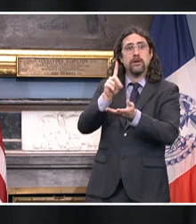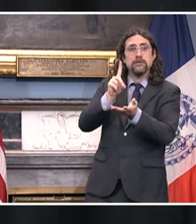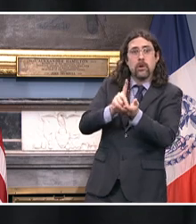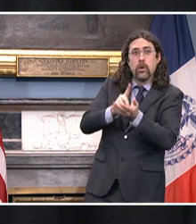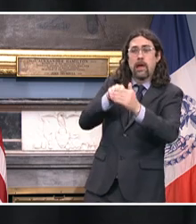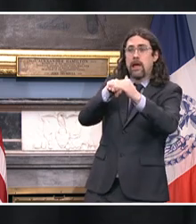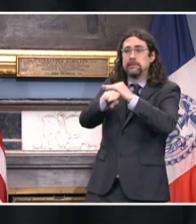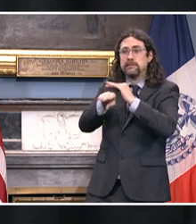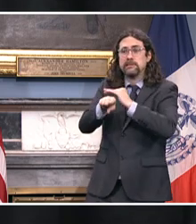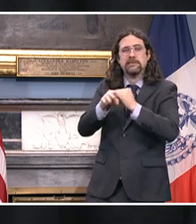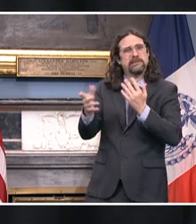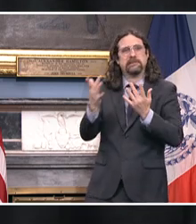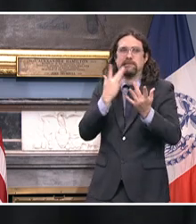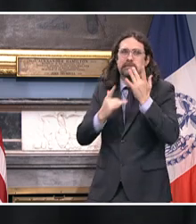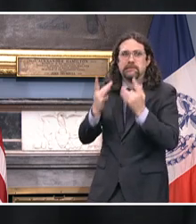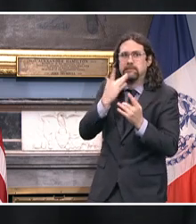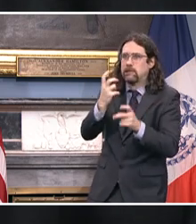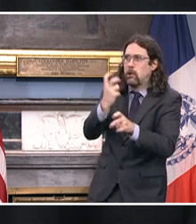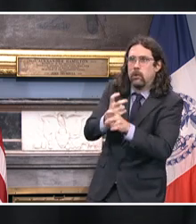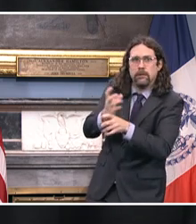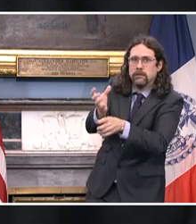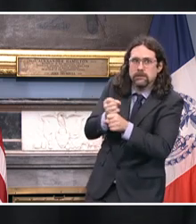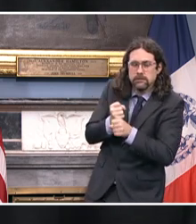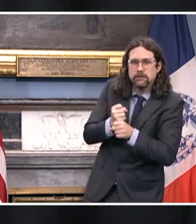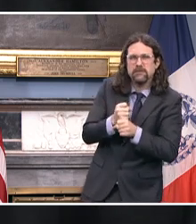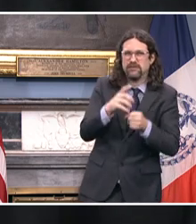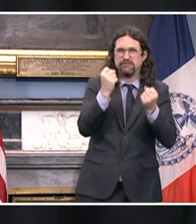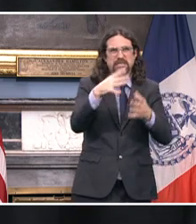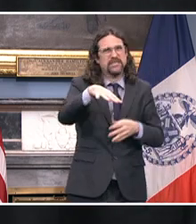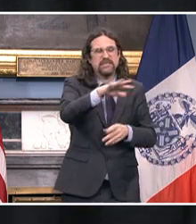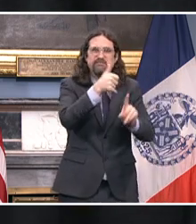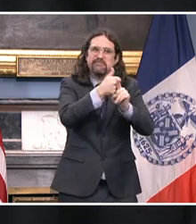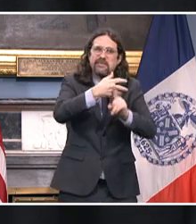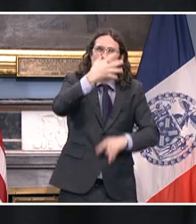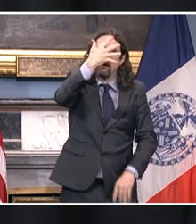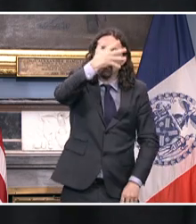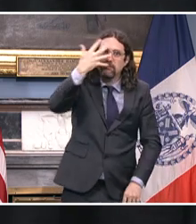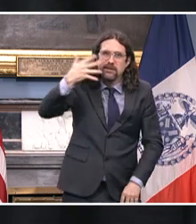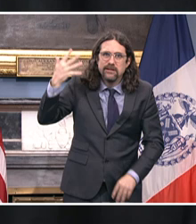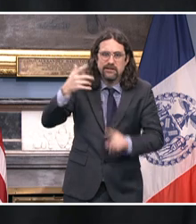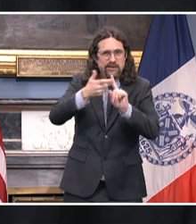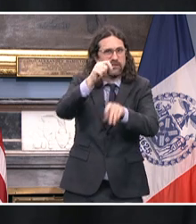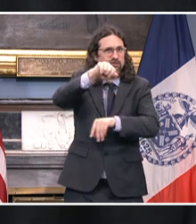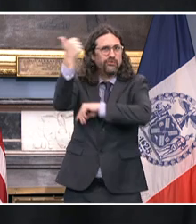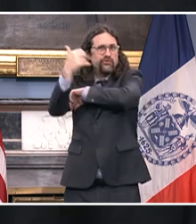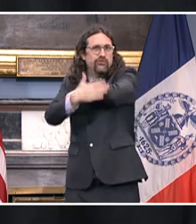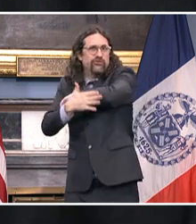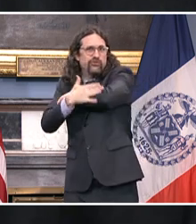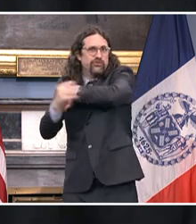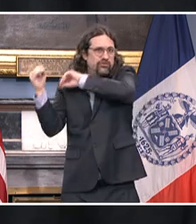of language barrier, but many, I am convinced, because they've been pushed away in recent years